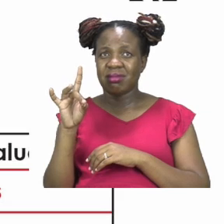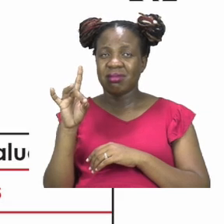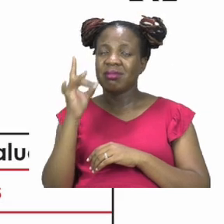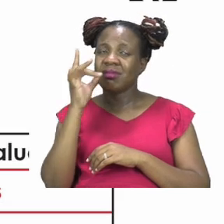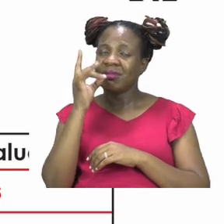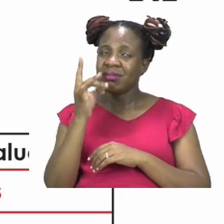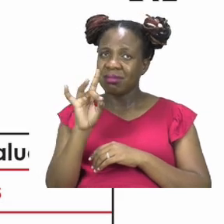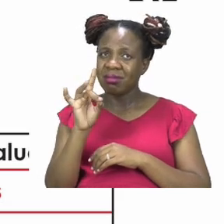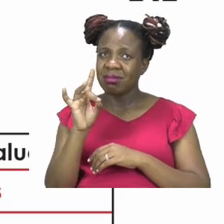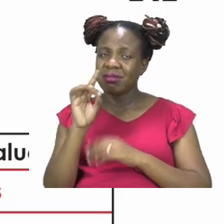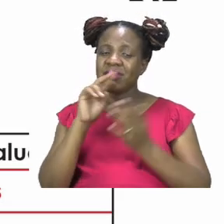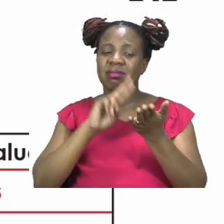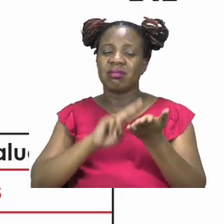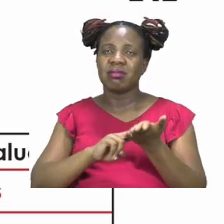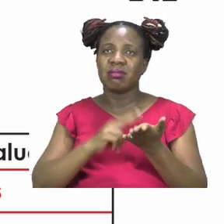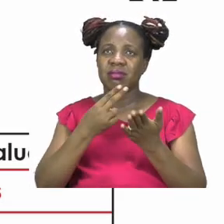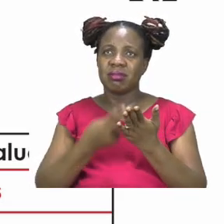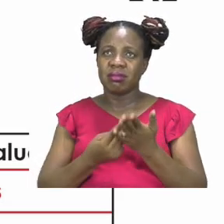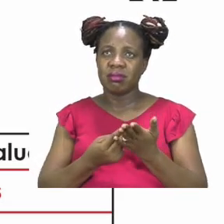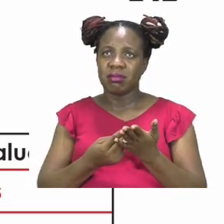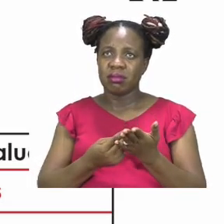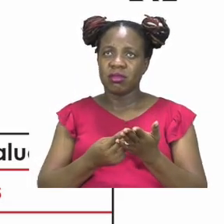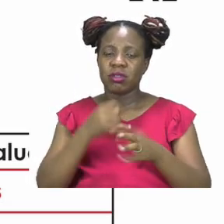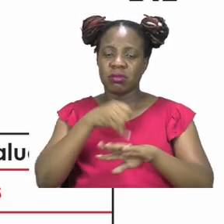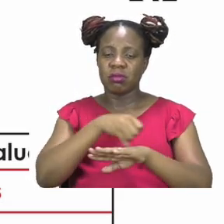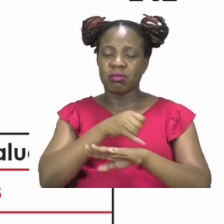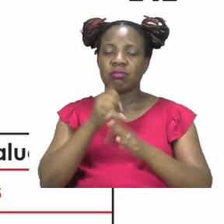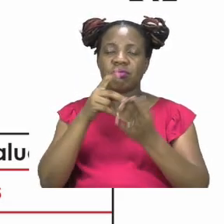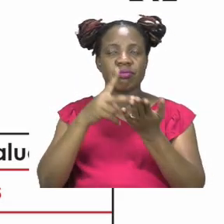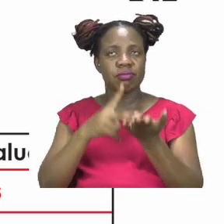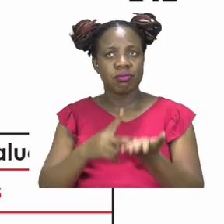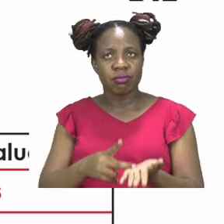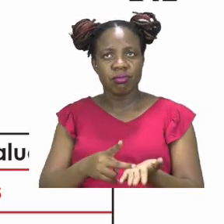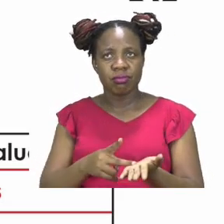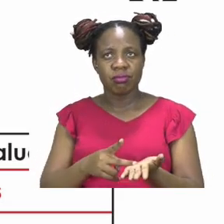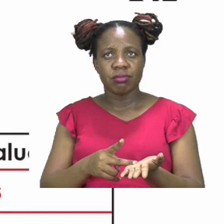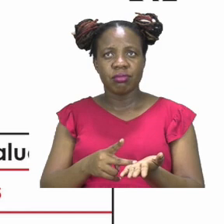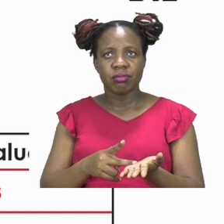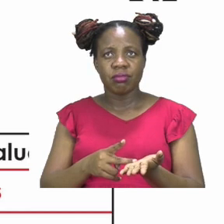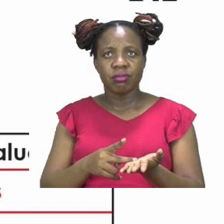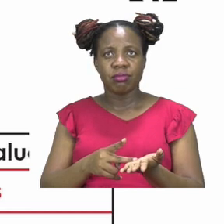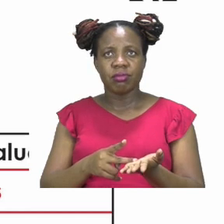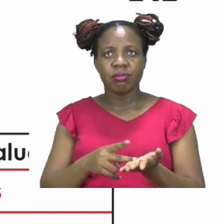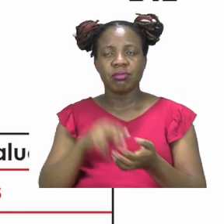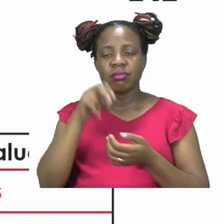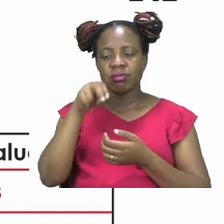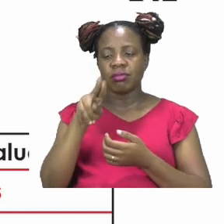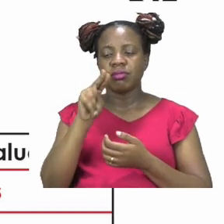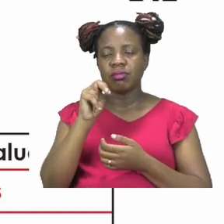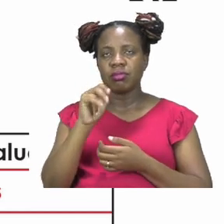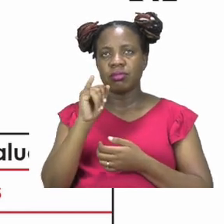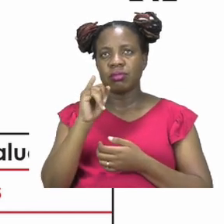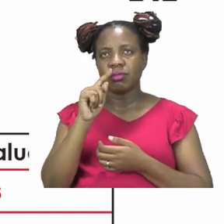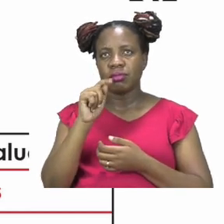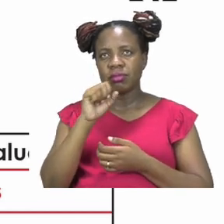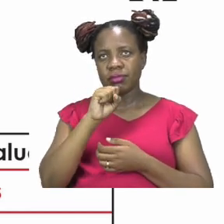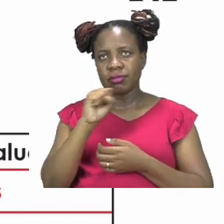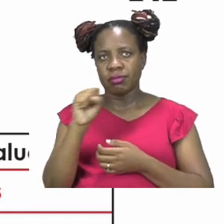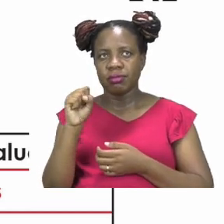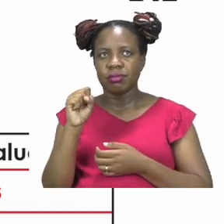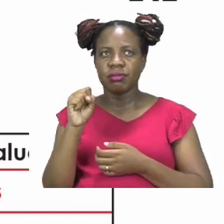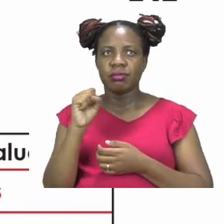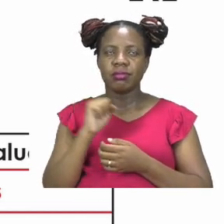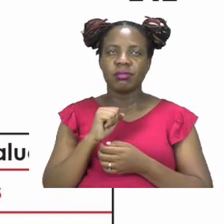8 represents, or the place value of 8 here is units. Now